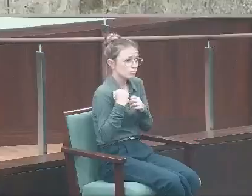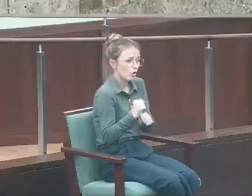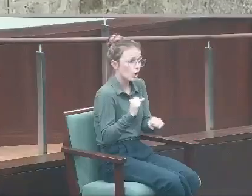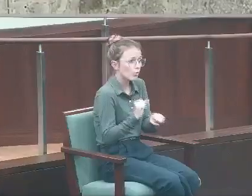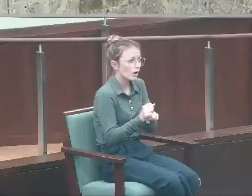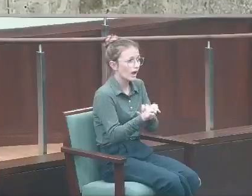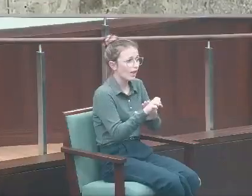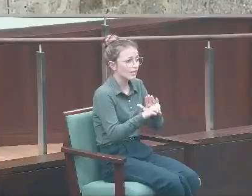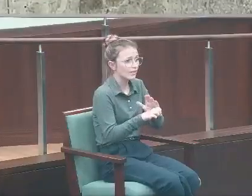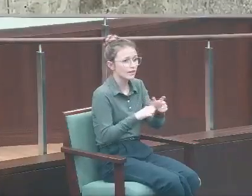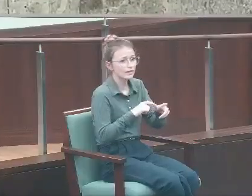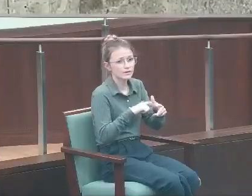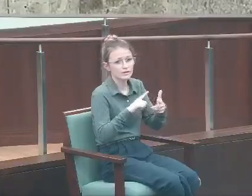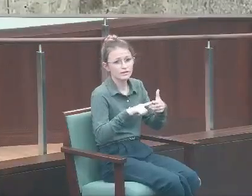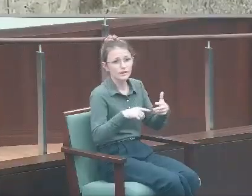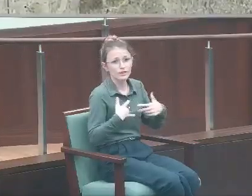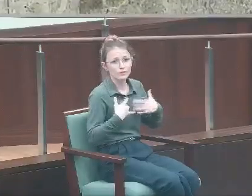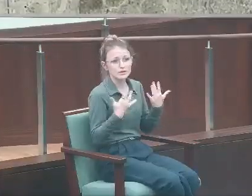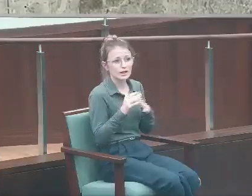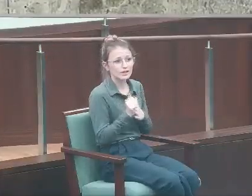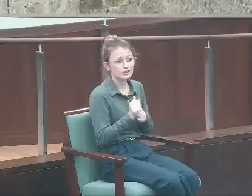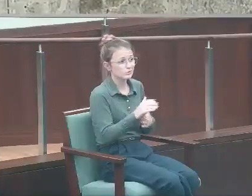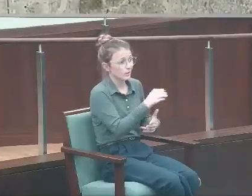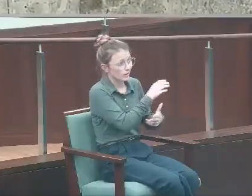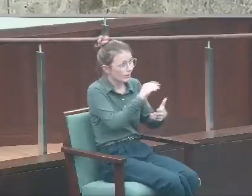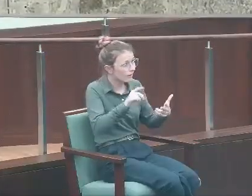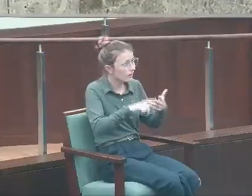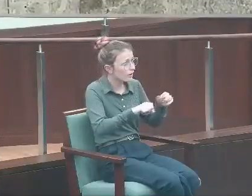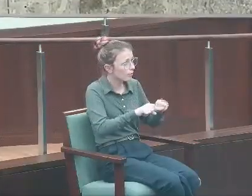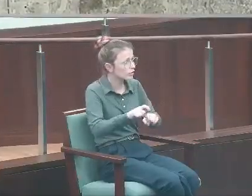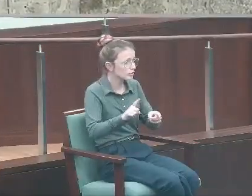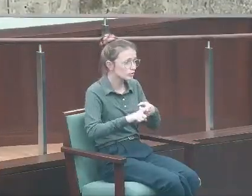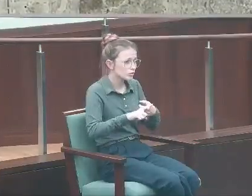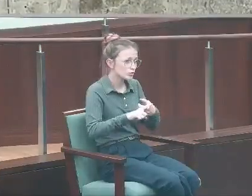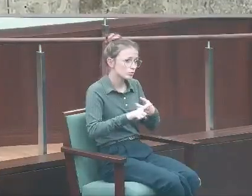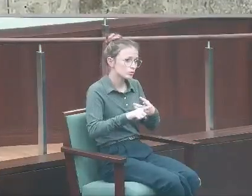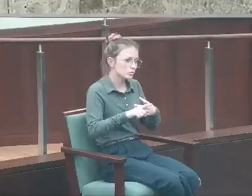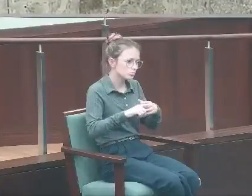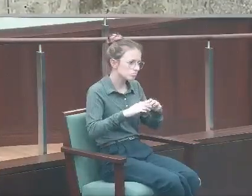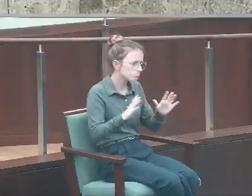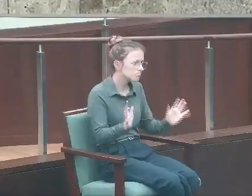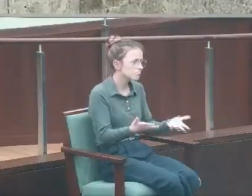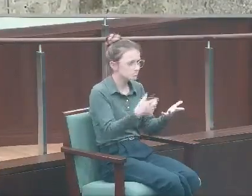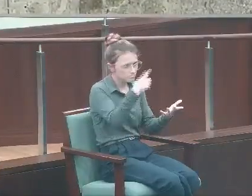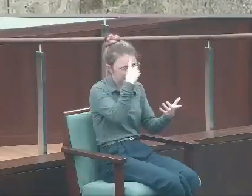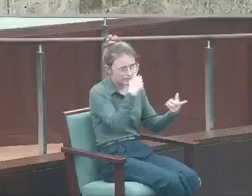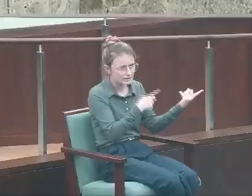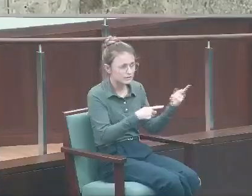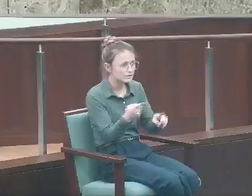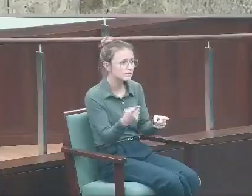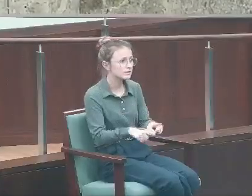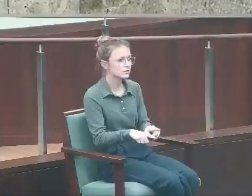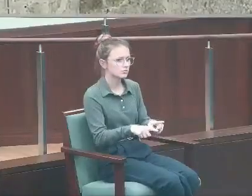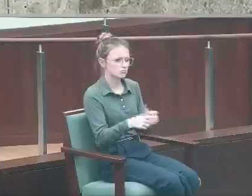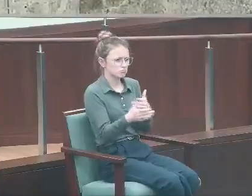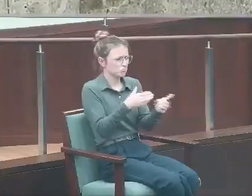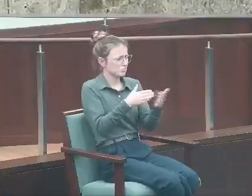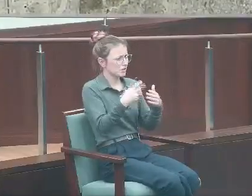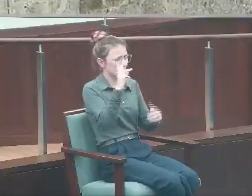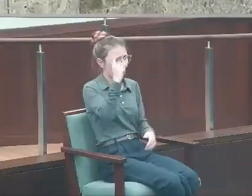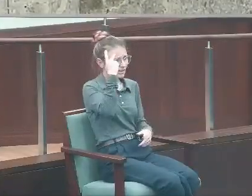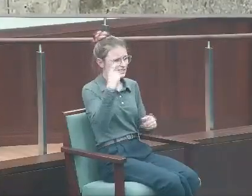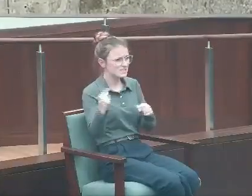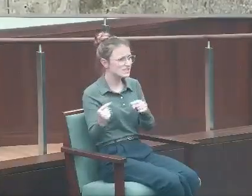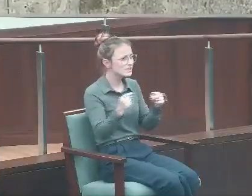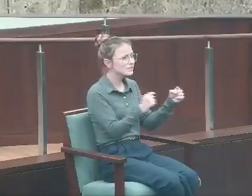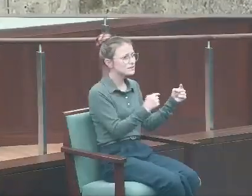enthusiastic leadership, and ability to forge consensus, even in this politically polarized time, is a